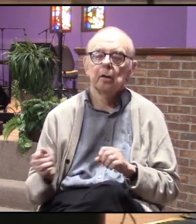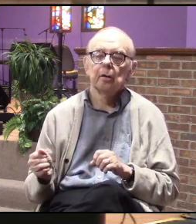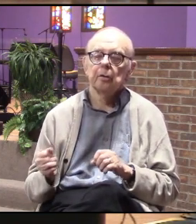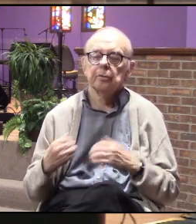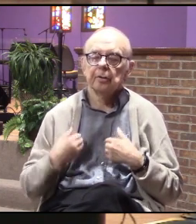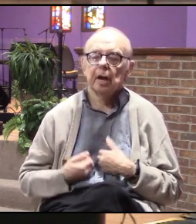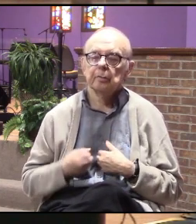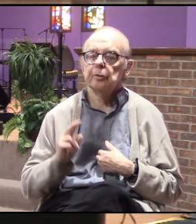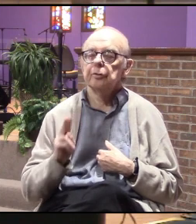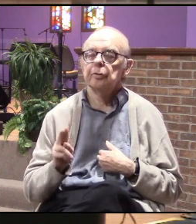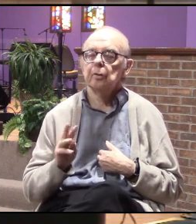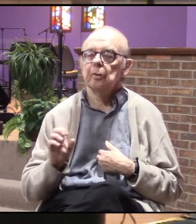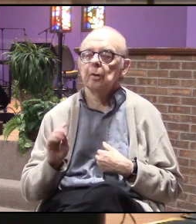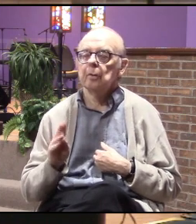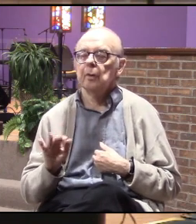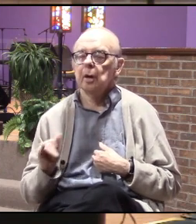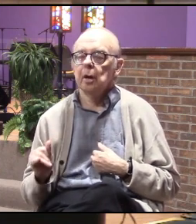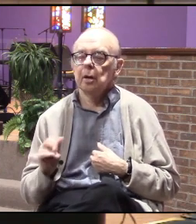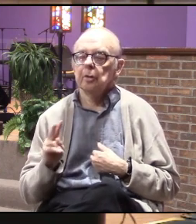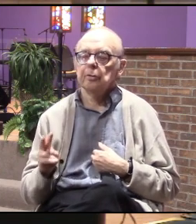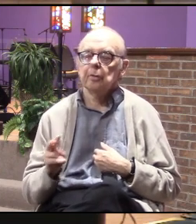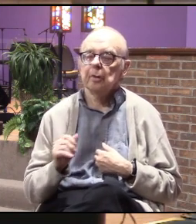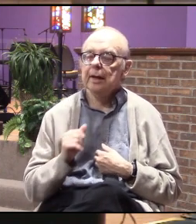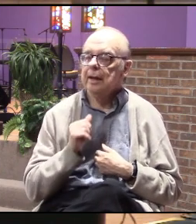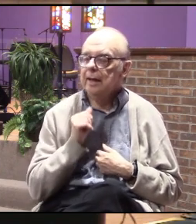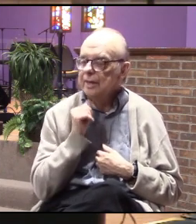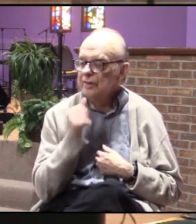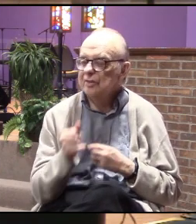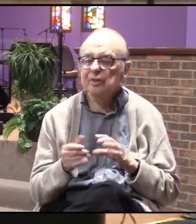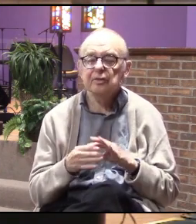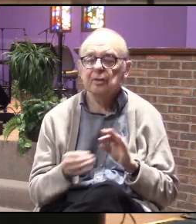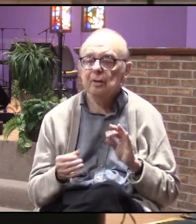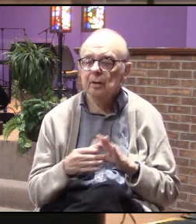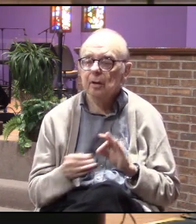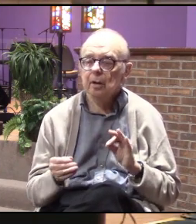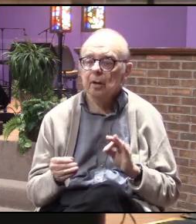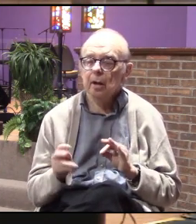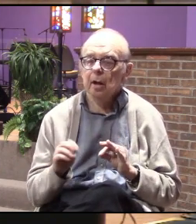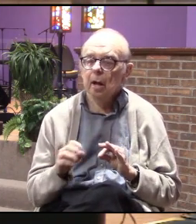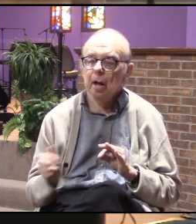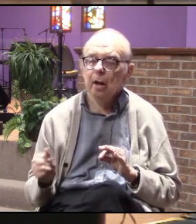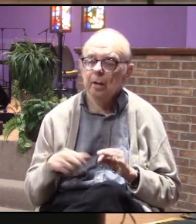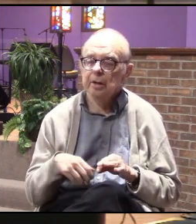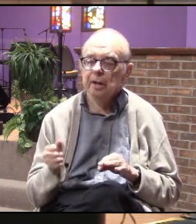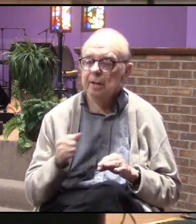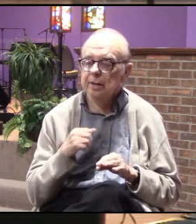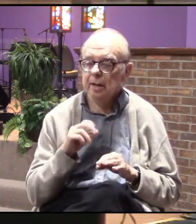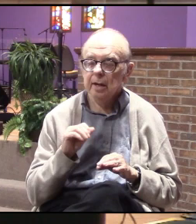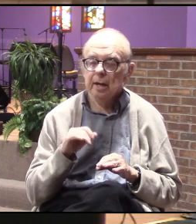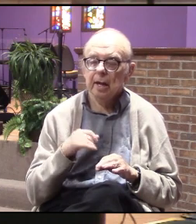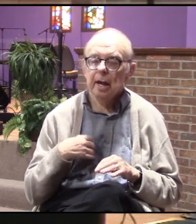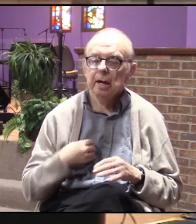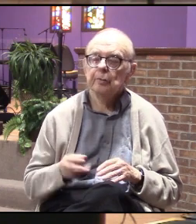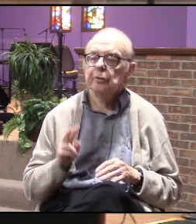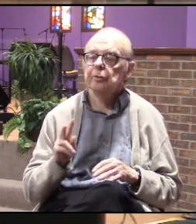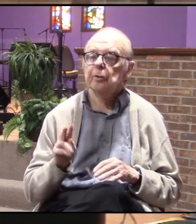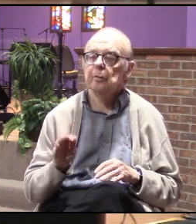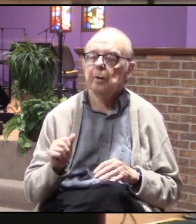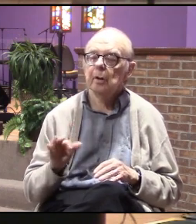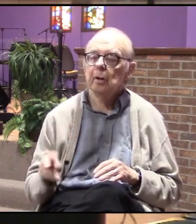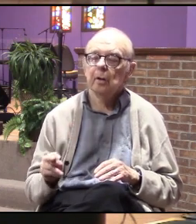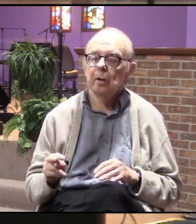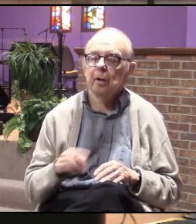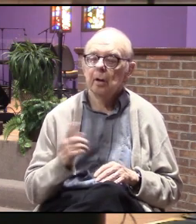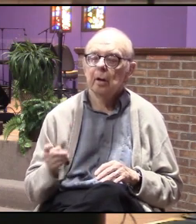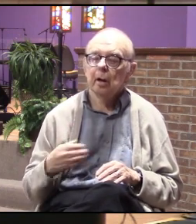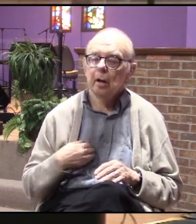2 by 2. That is a fable. Noah did not take animals 2 by 2. The